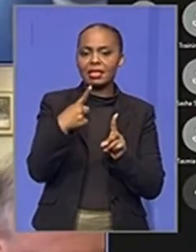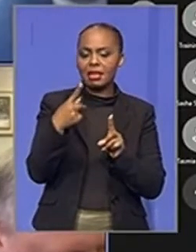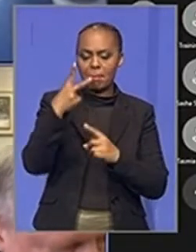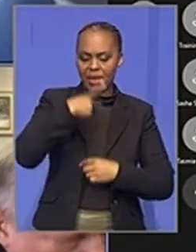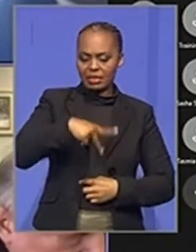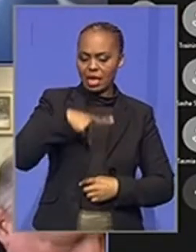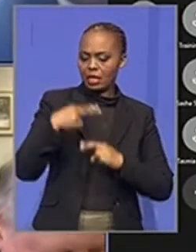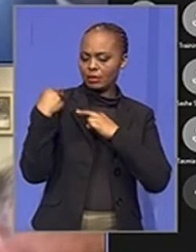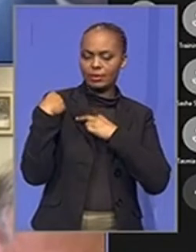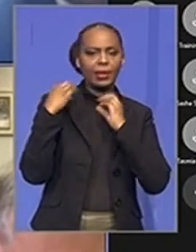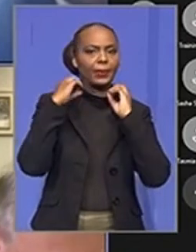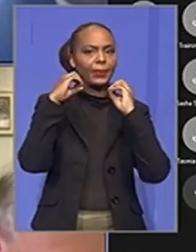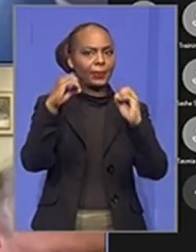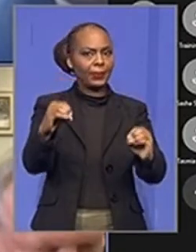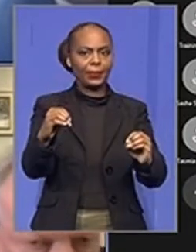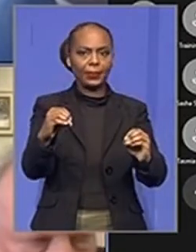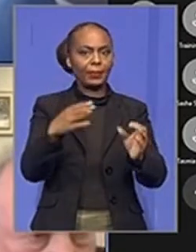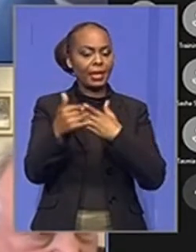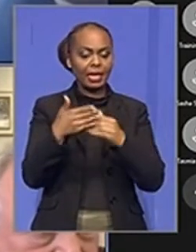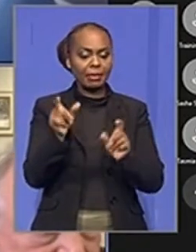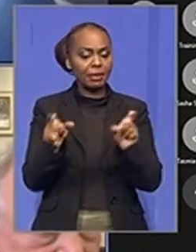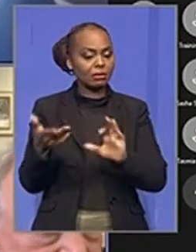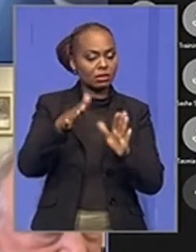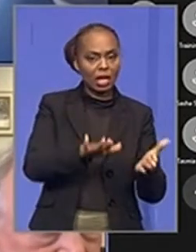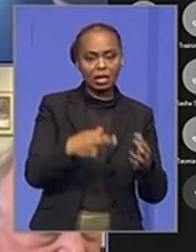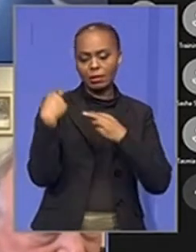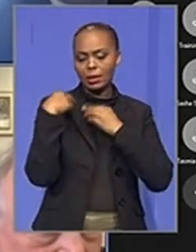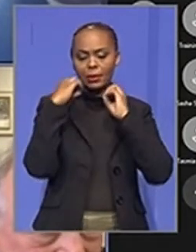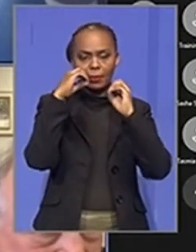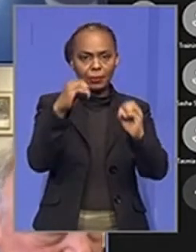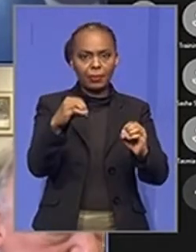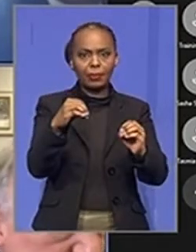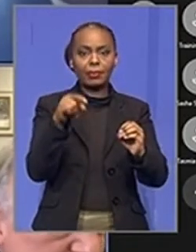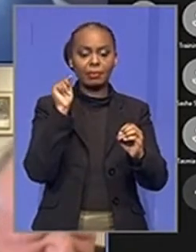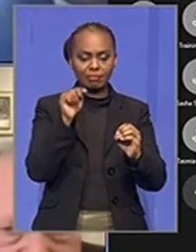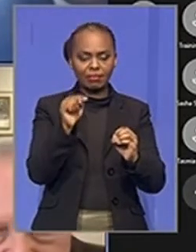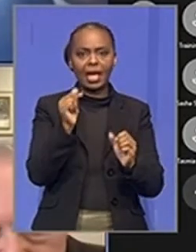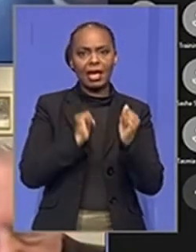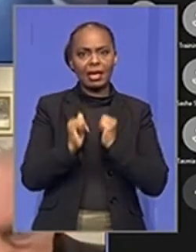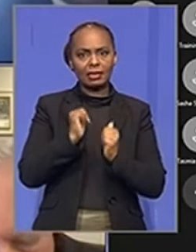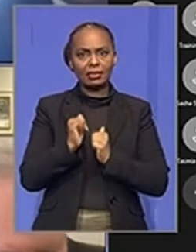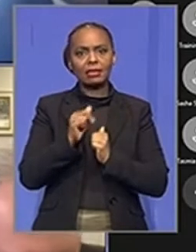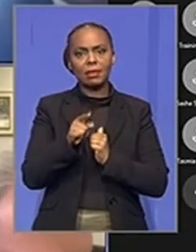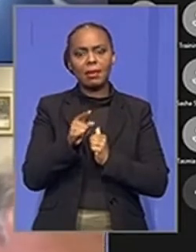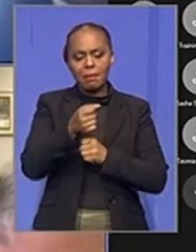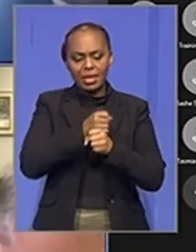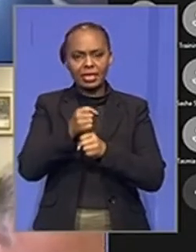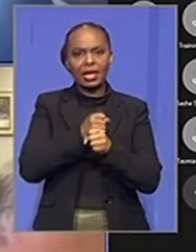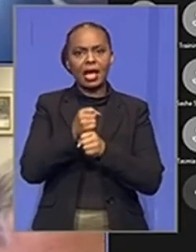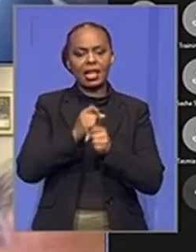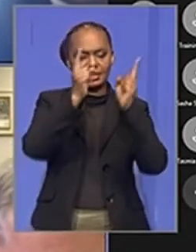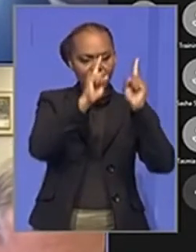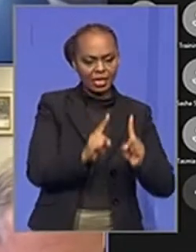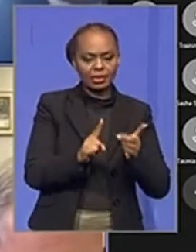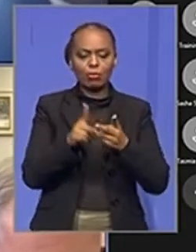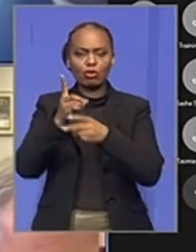responsible for any of these deaths. She acted on the advice of the medical specialists and doctors who were involved,